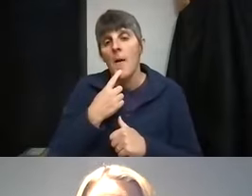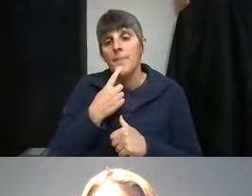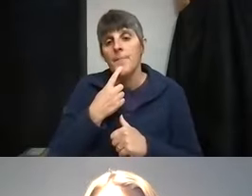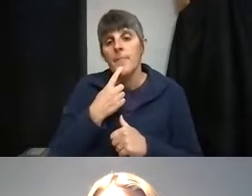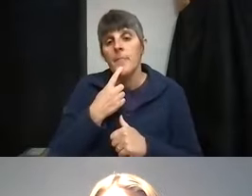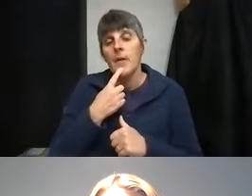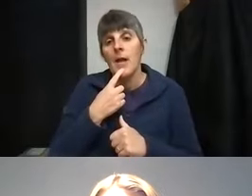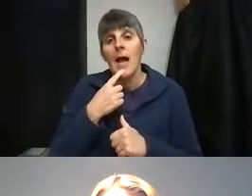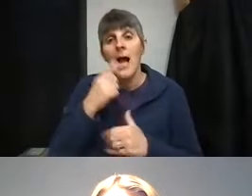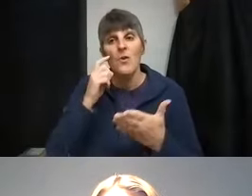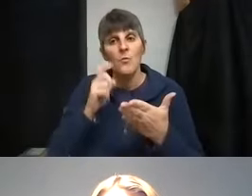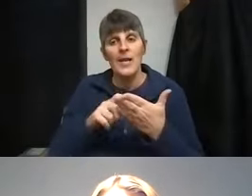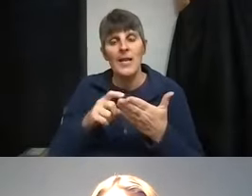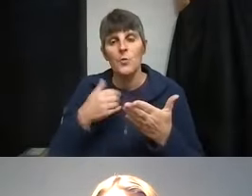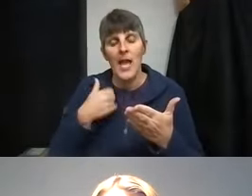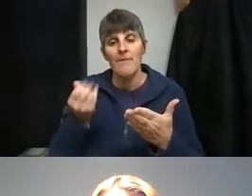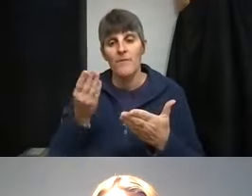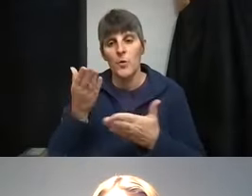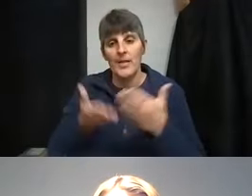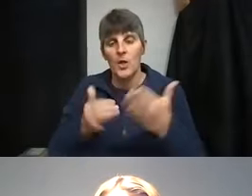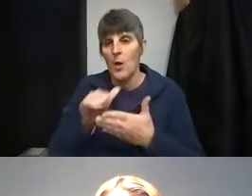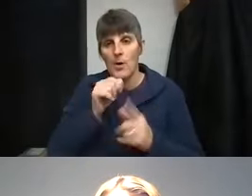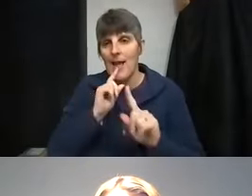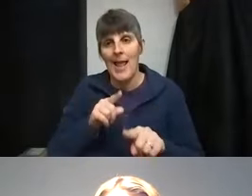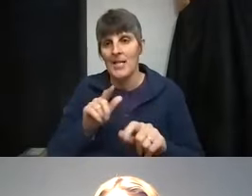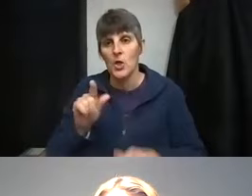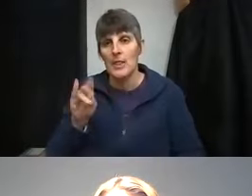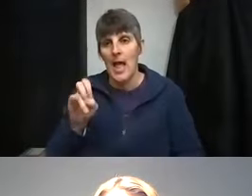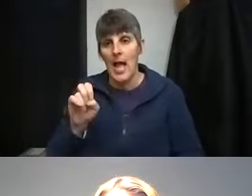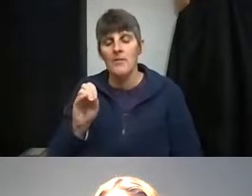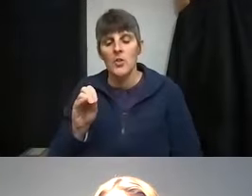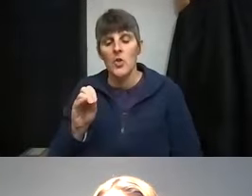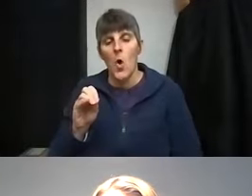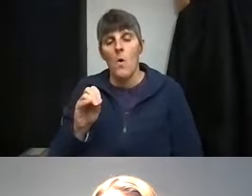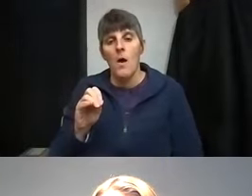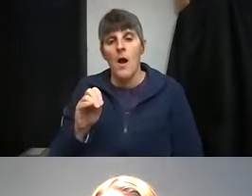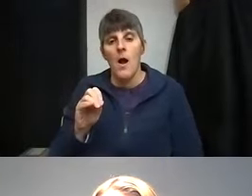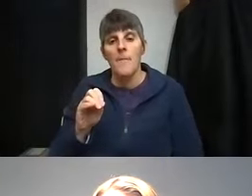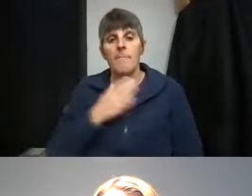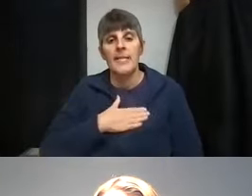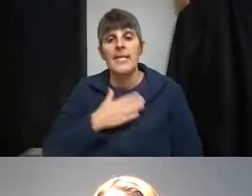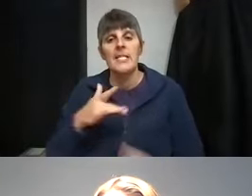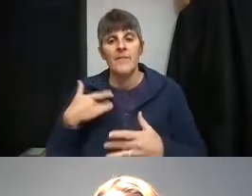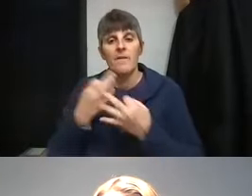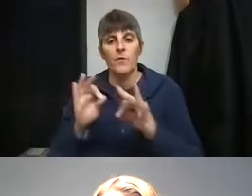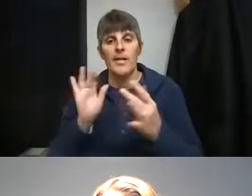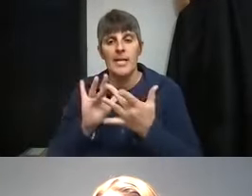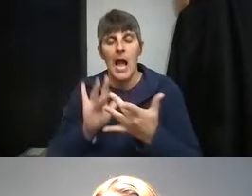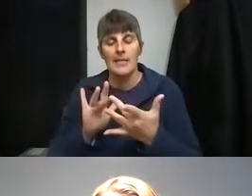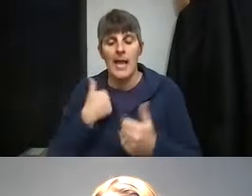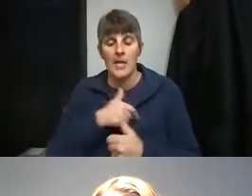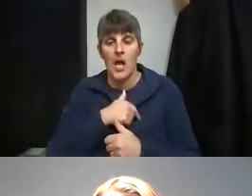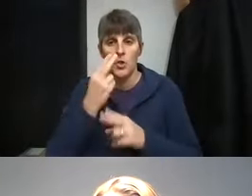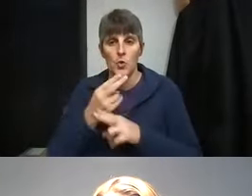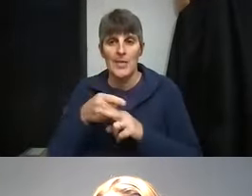do recognize we had a few in here that weren't answered live. So please feel free to contact us using